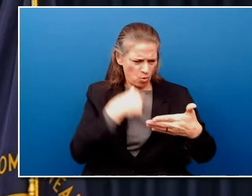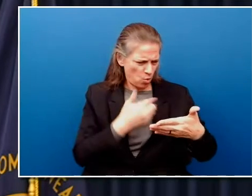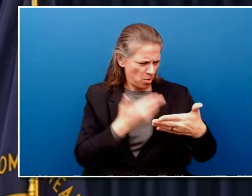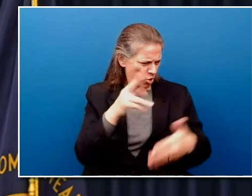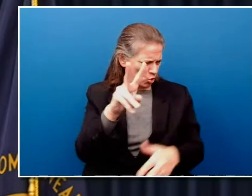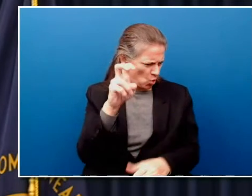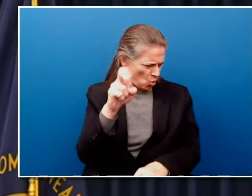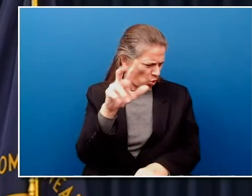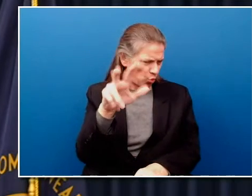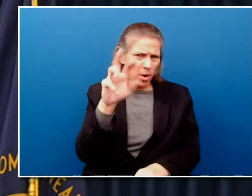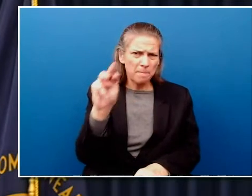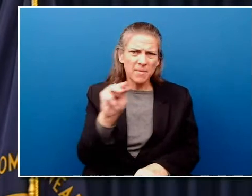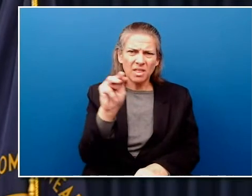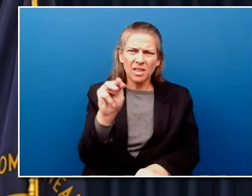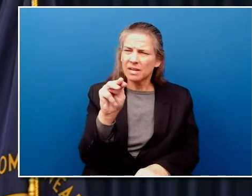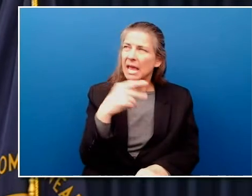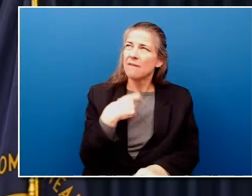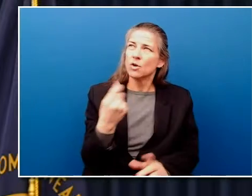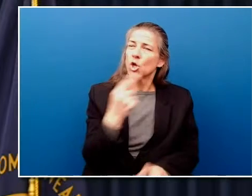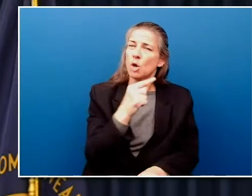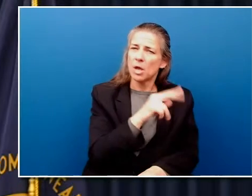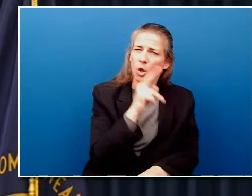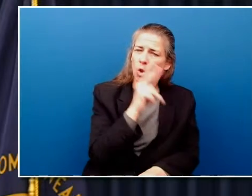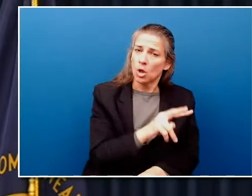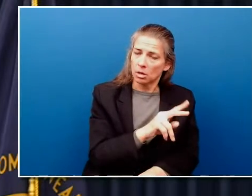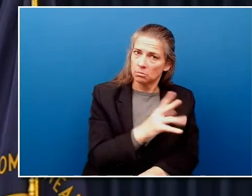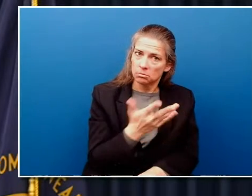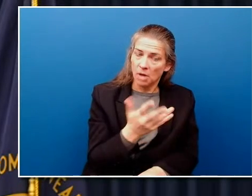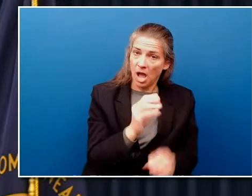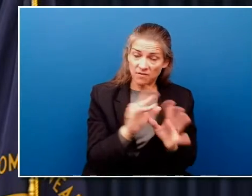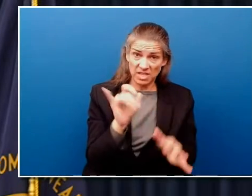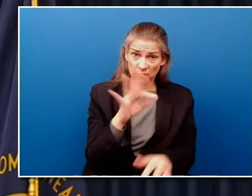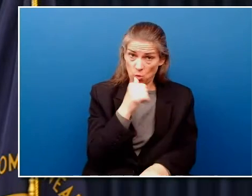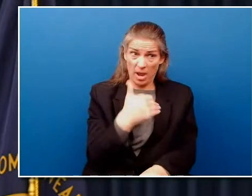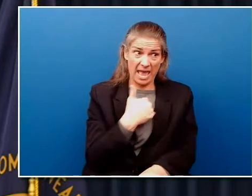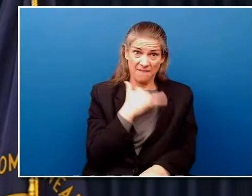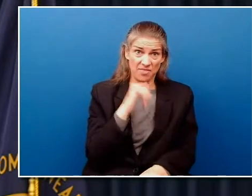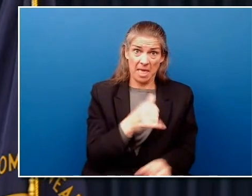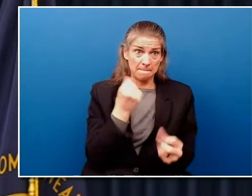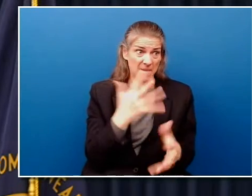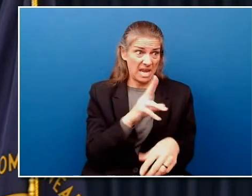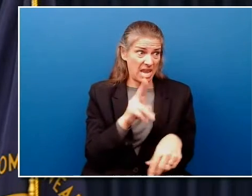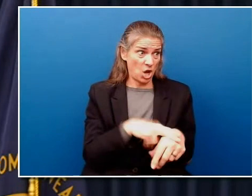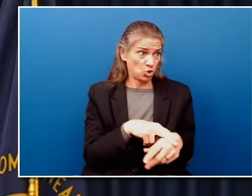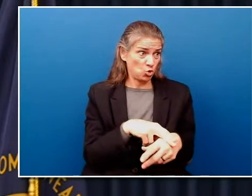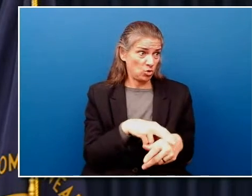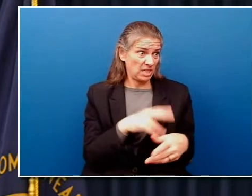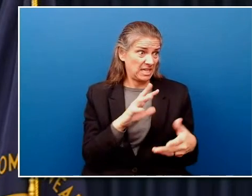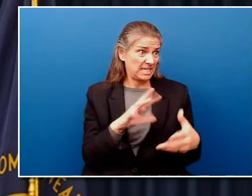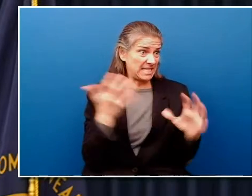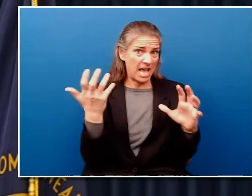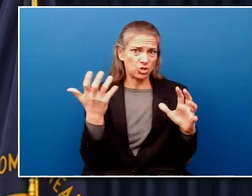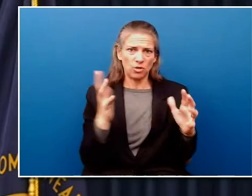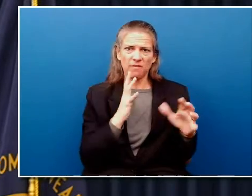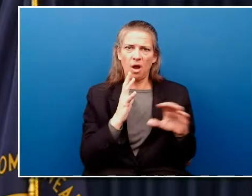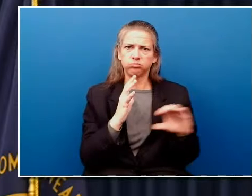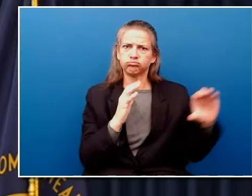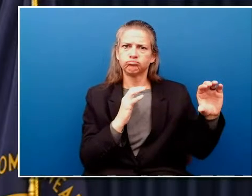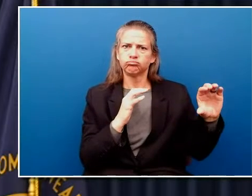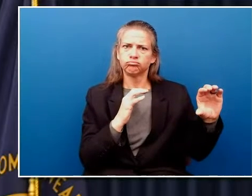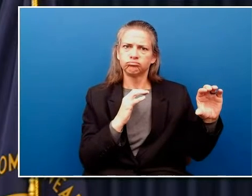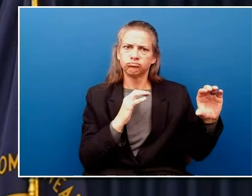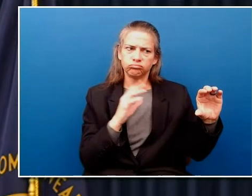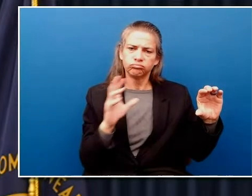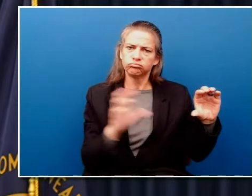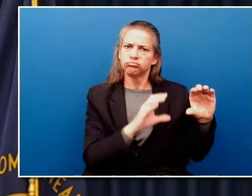million. I'd have to go back and look. And obviously, if we don't have that many natural disasters, that lapses back, right? It needs to be replenished, but it